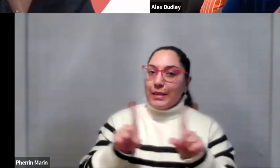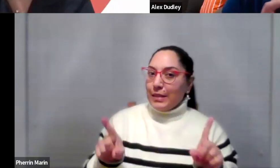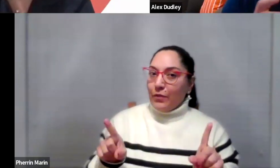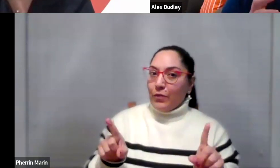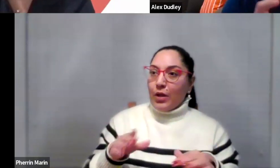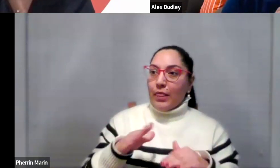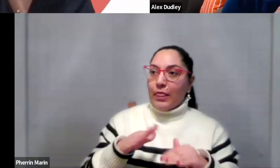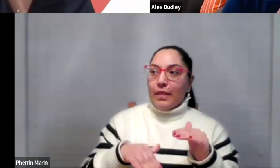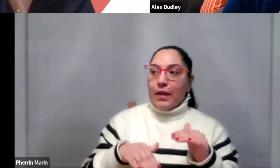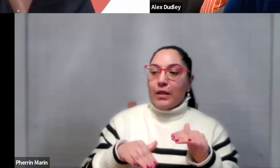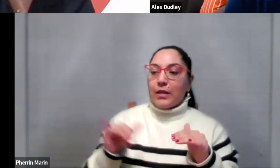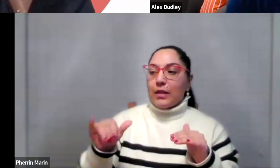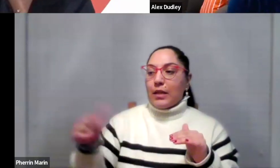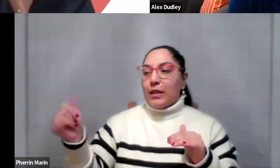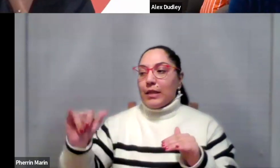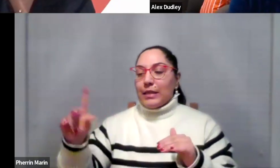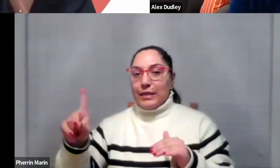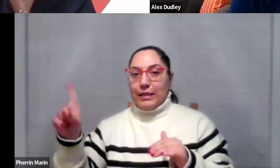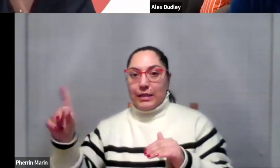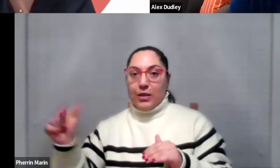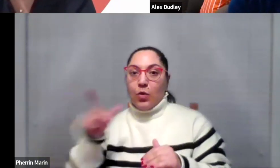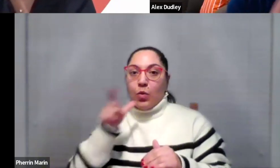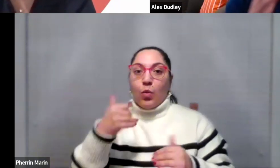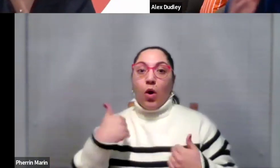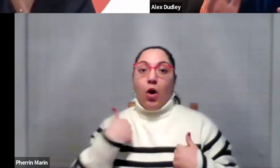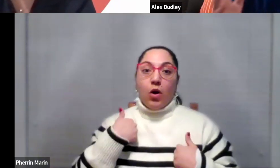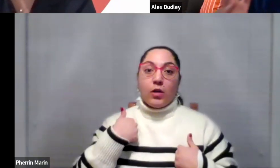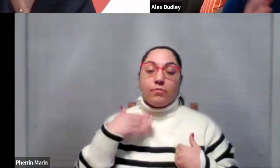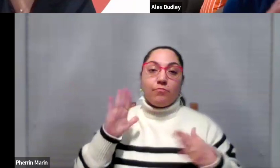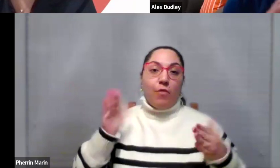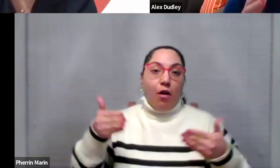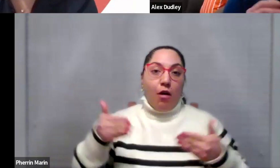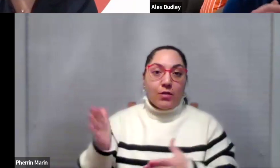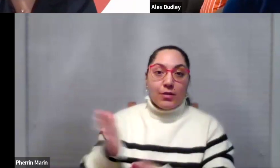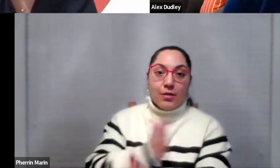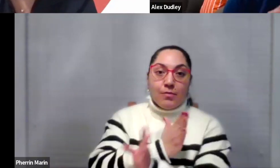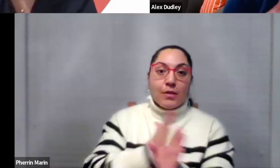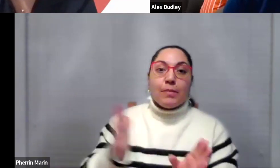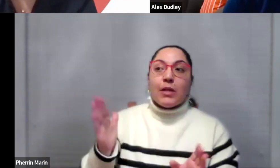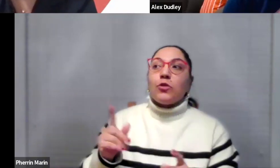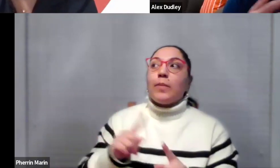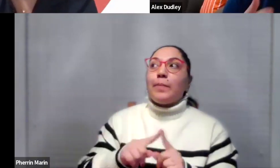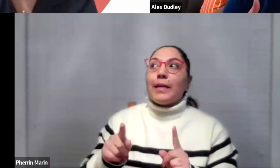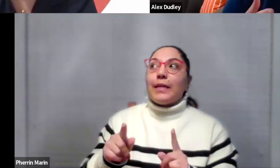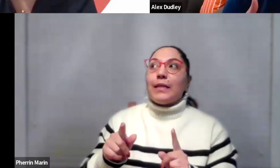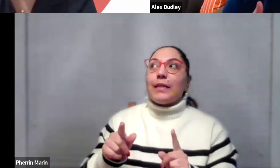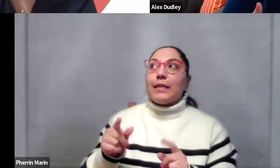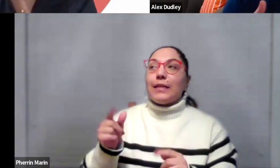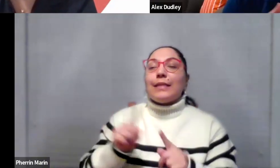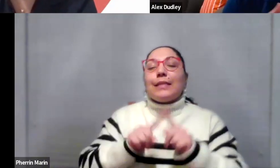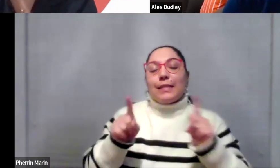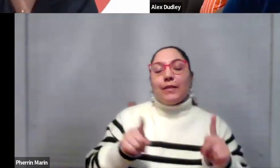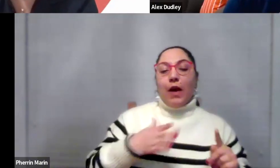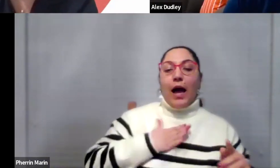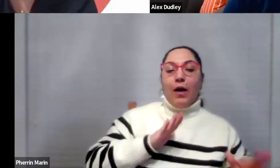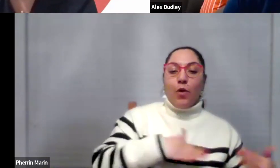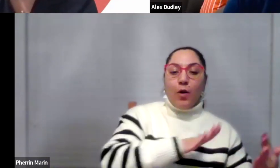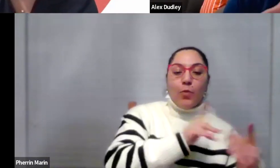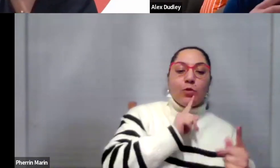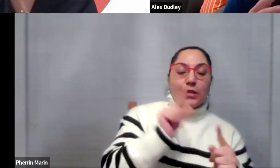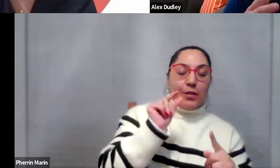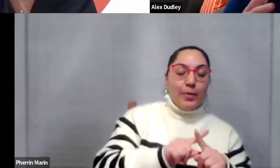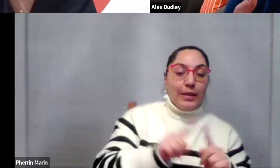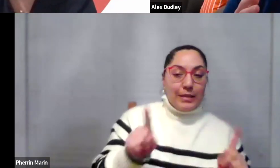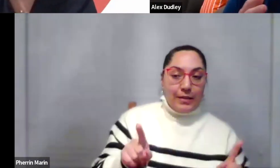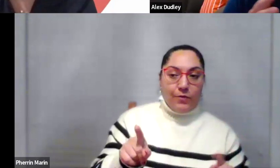for people on the autism spectrum, not in a massive way, but it is a different approach.